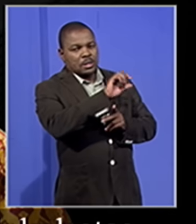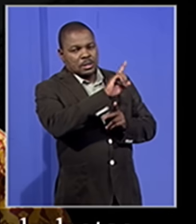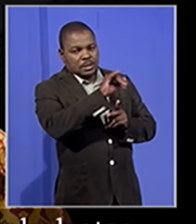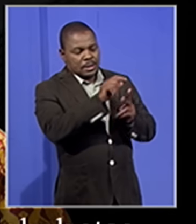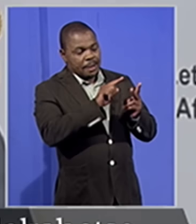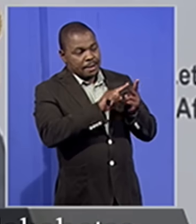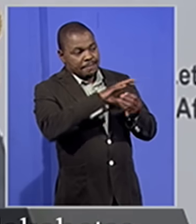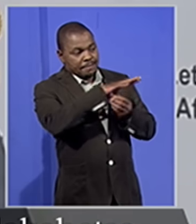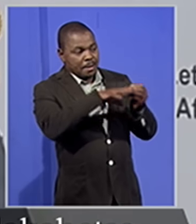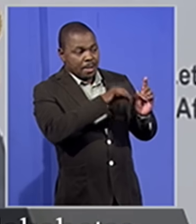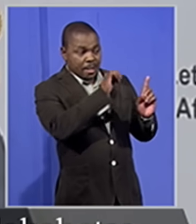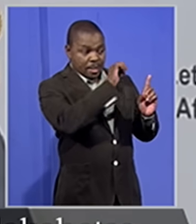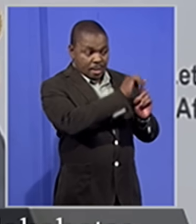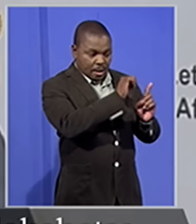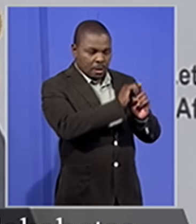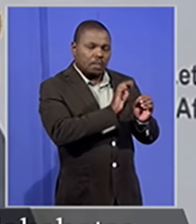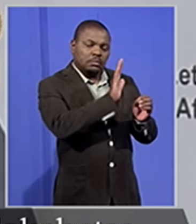extended family.